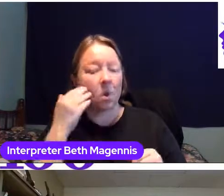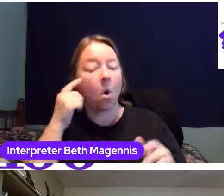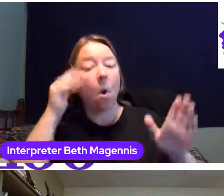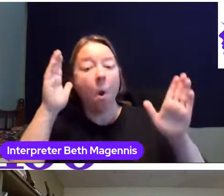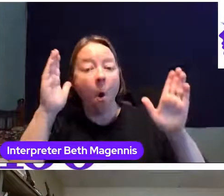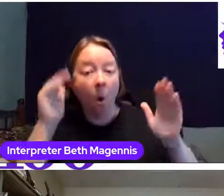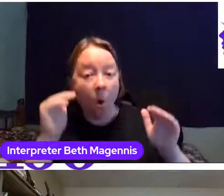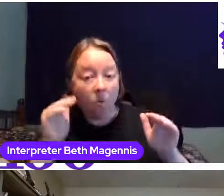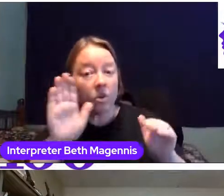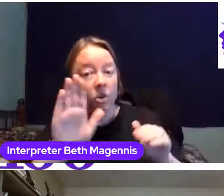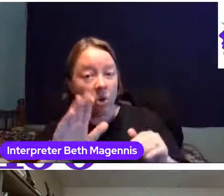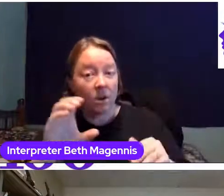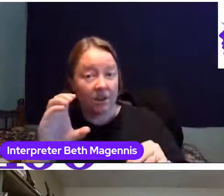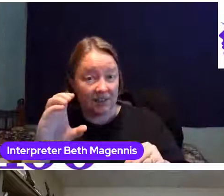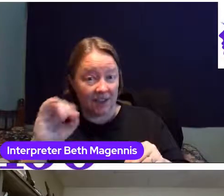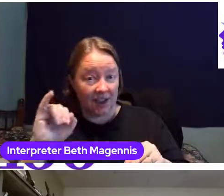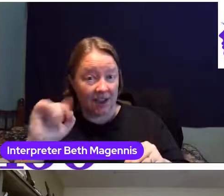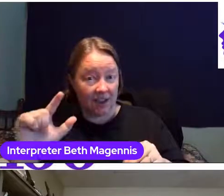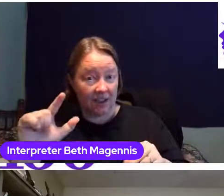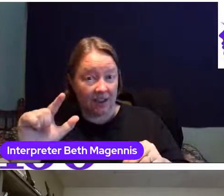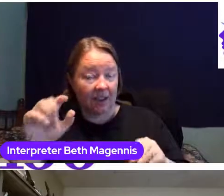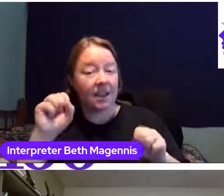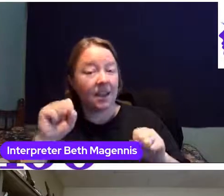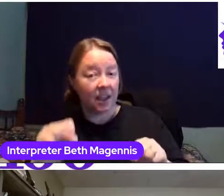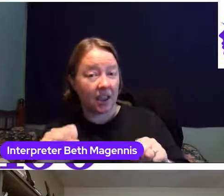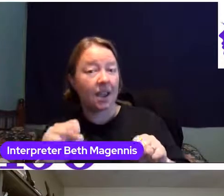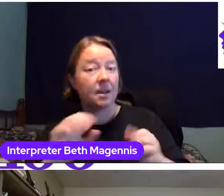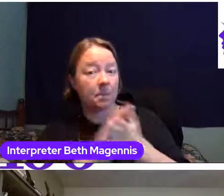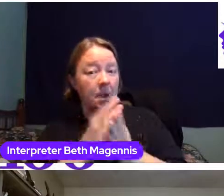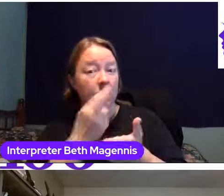hopefully your Center for Independent Living can be that resource